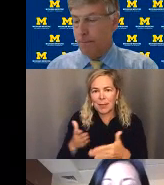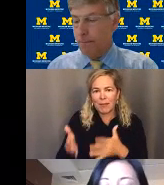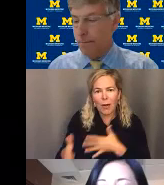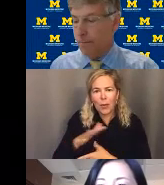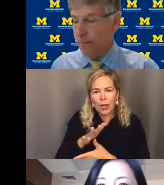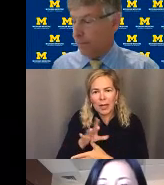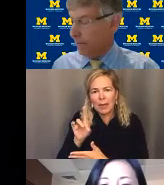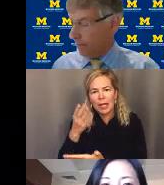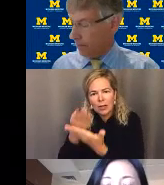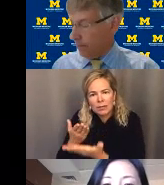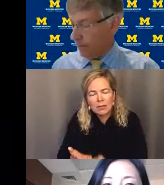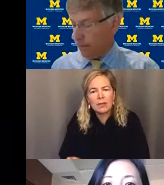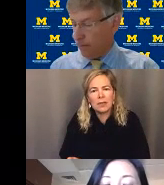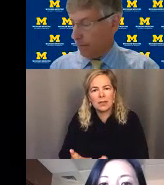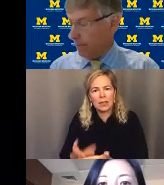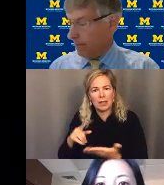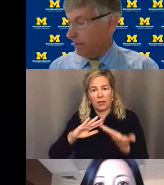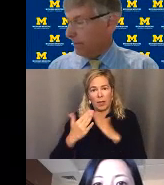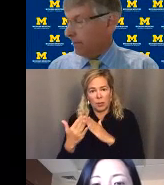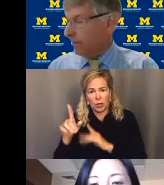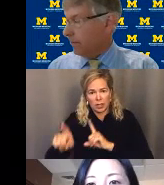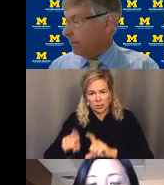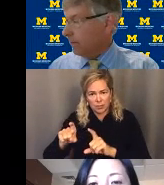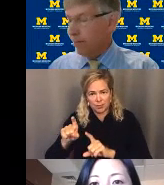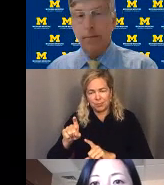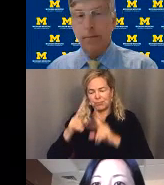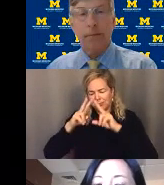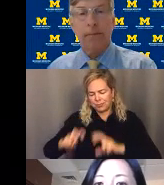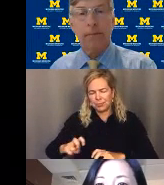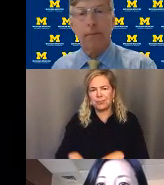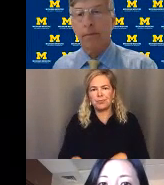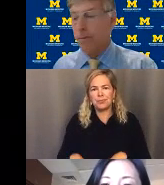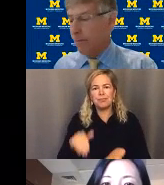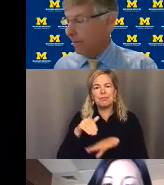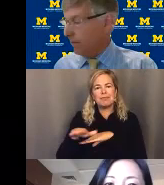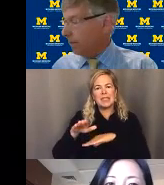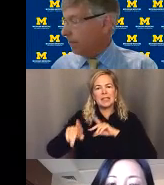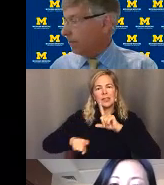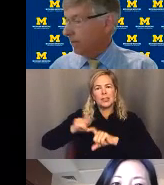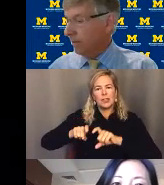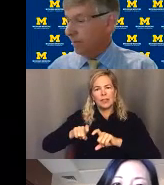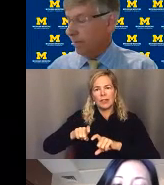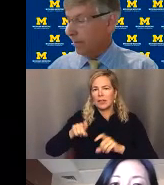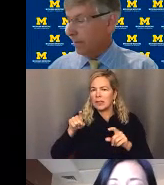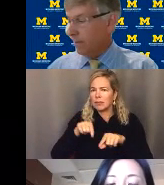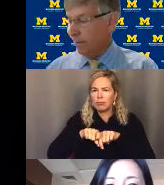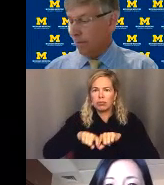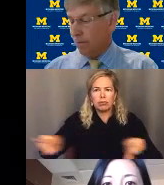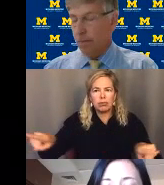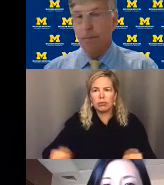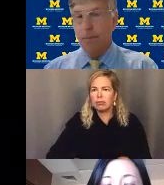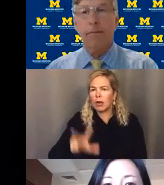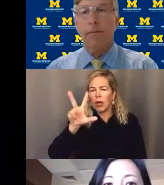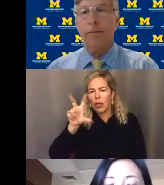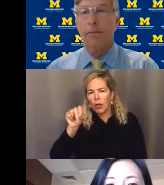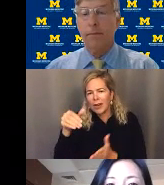overviews of what the community shared with us. So we sent the instrument out to 30,389 Michigan medicine faculty, staff, and